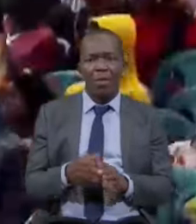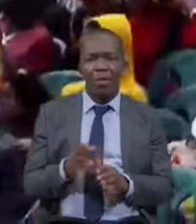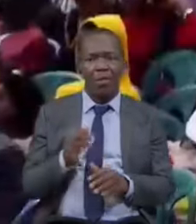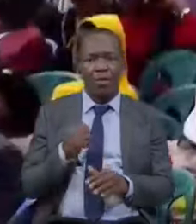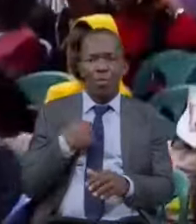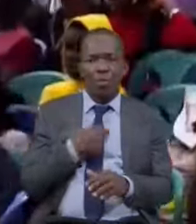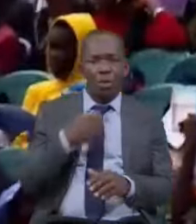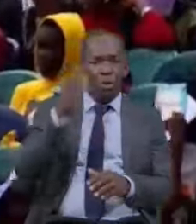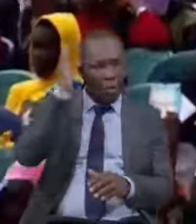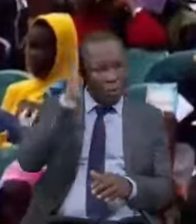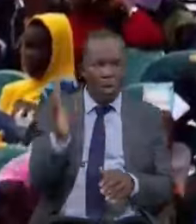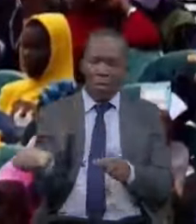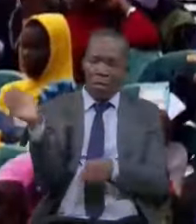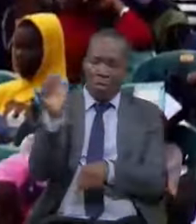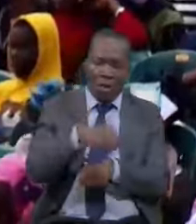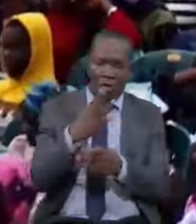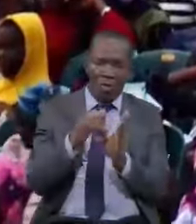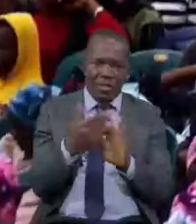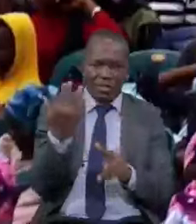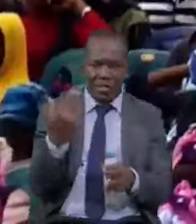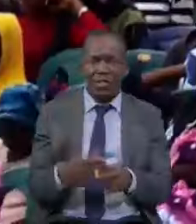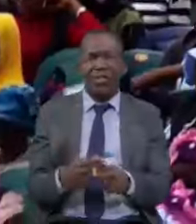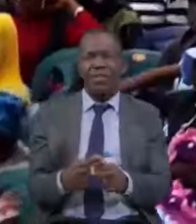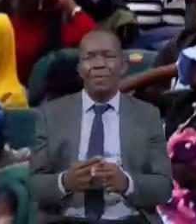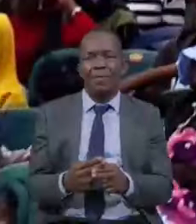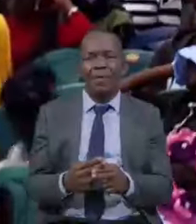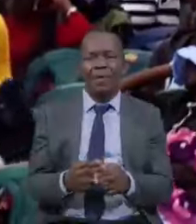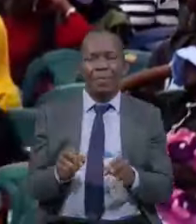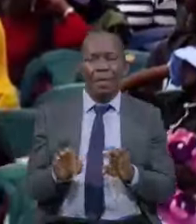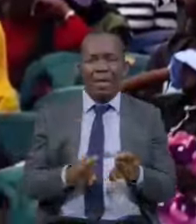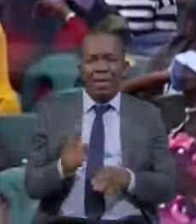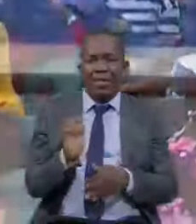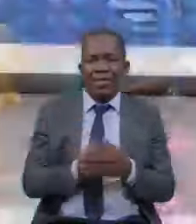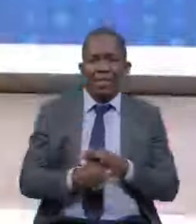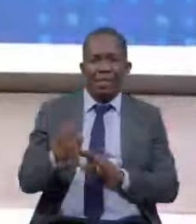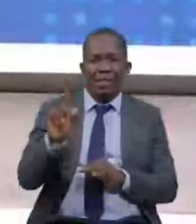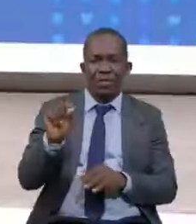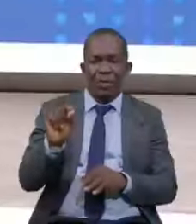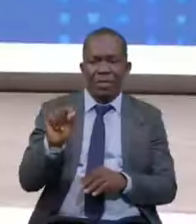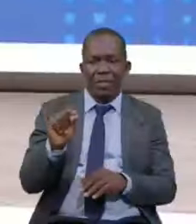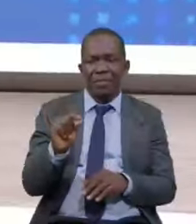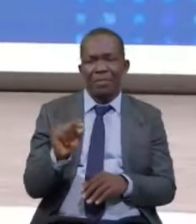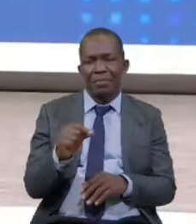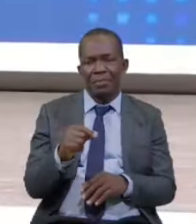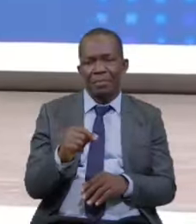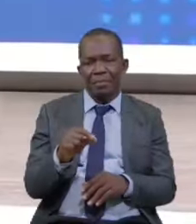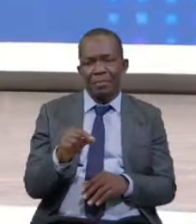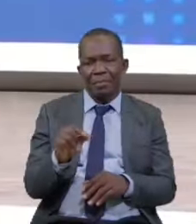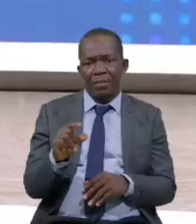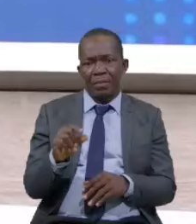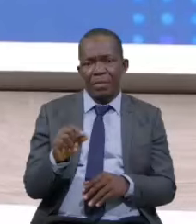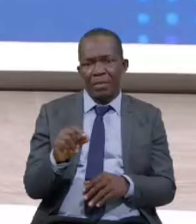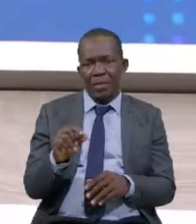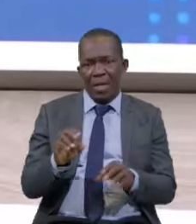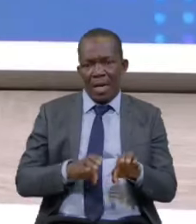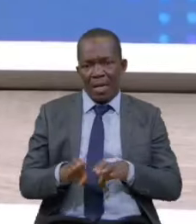name. Acts chapter 20, I'm reading from verse 32. Acts chapter 20, verse